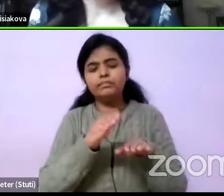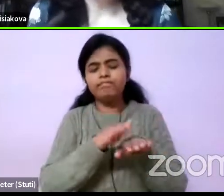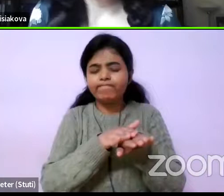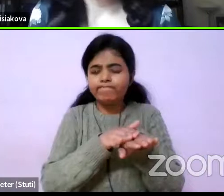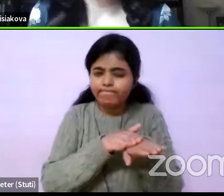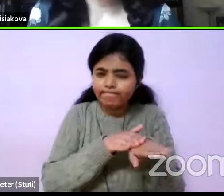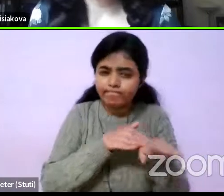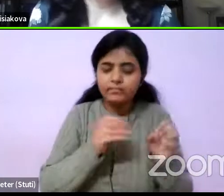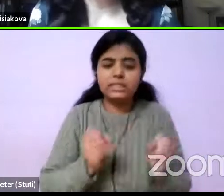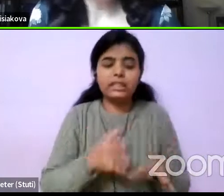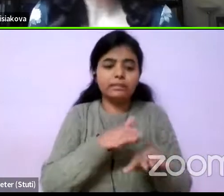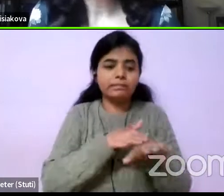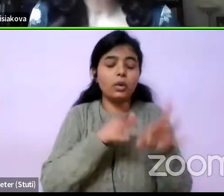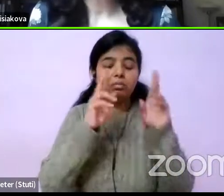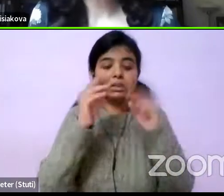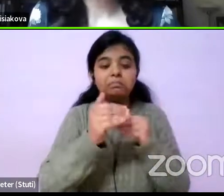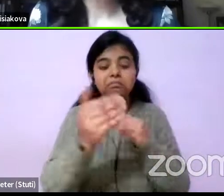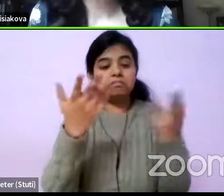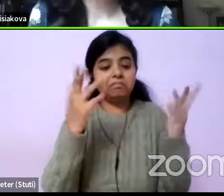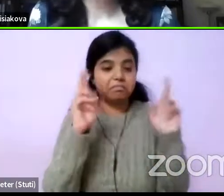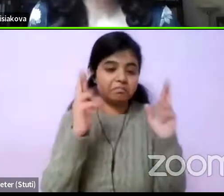and hopefully.